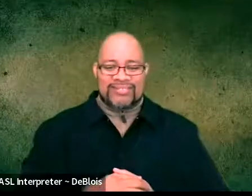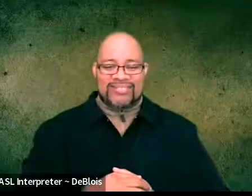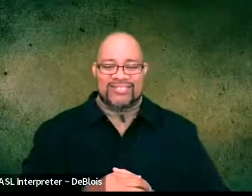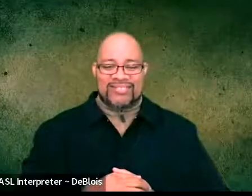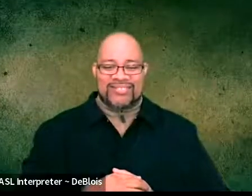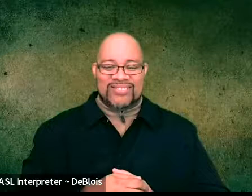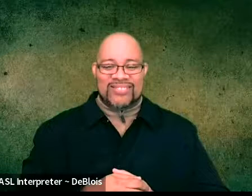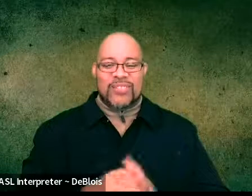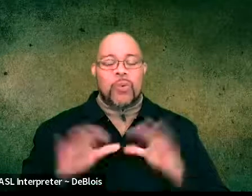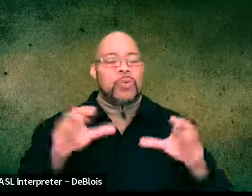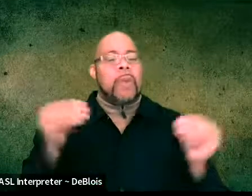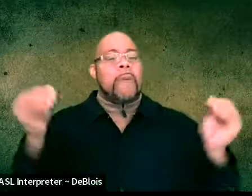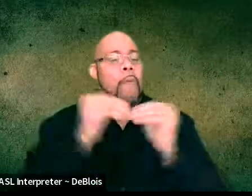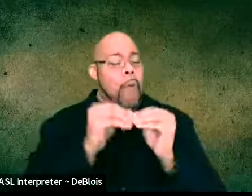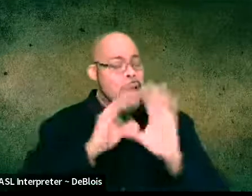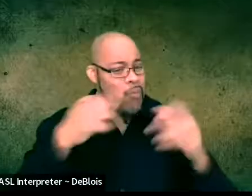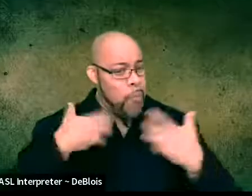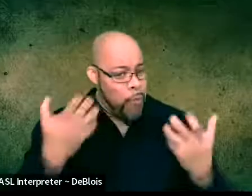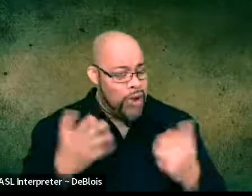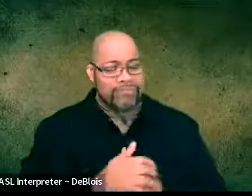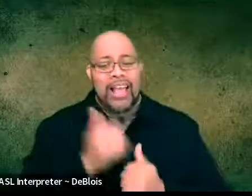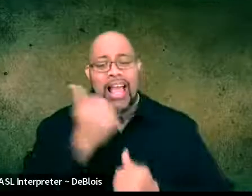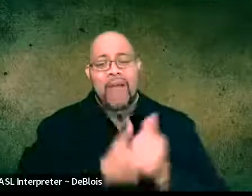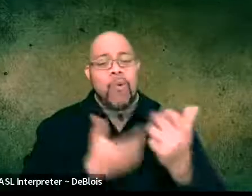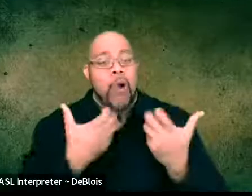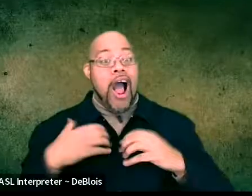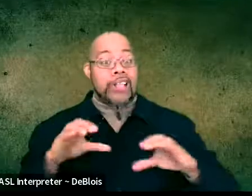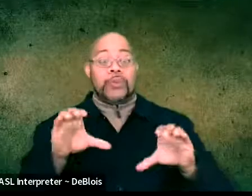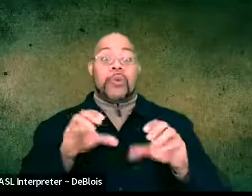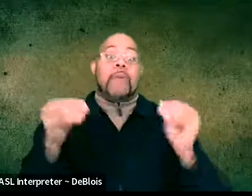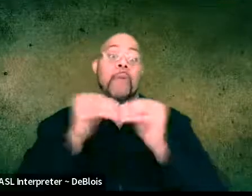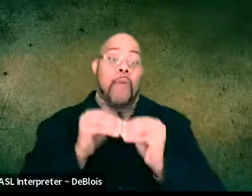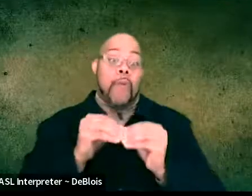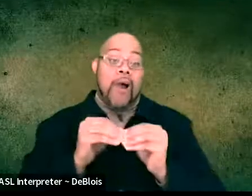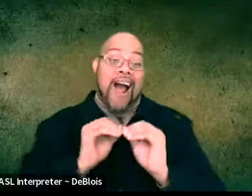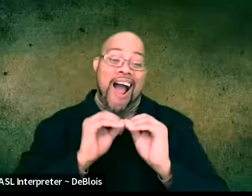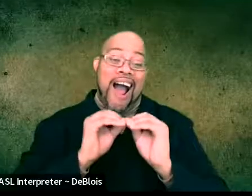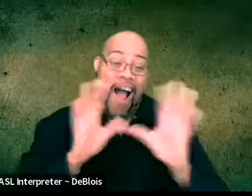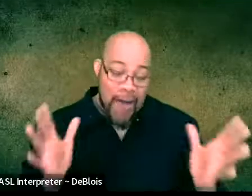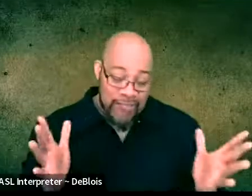And we want to do more, of course. And everybody wants us to do more, of course.